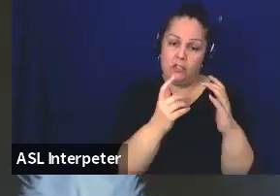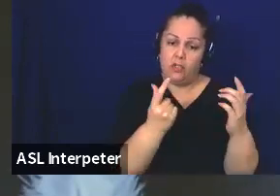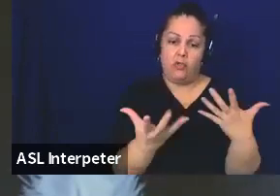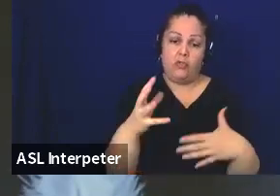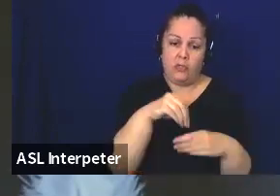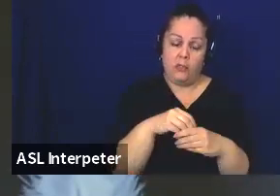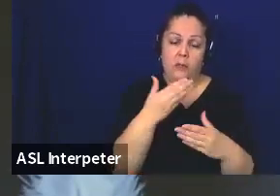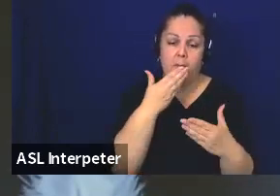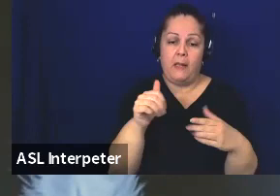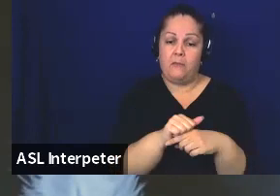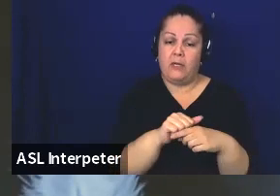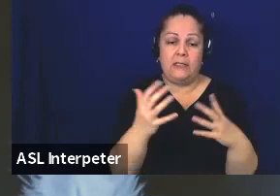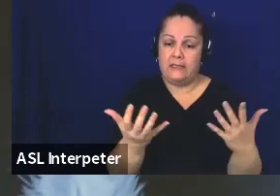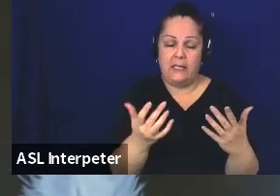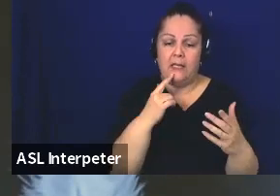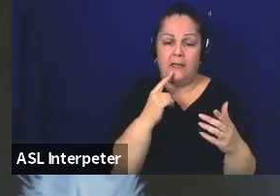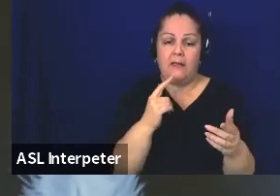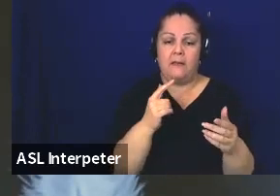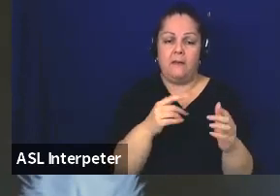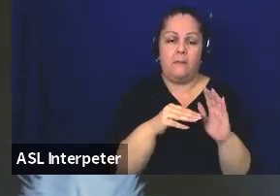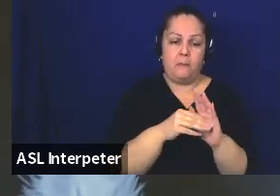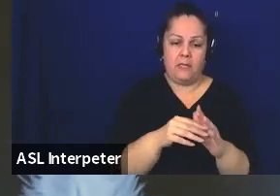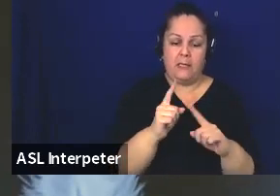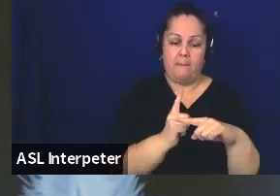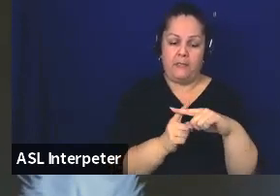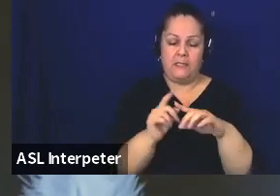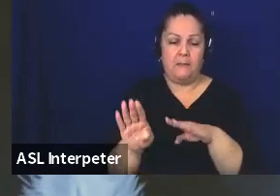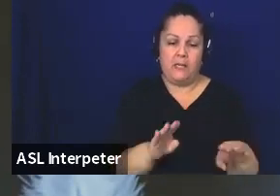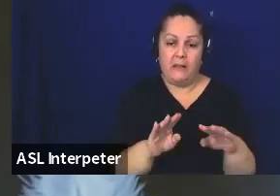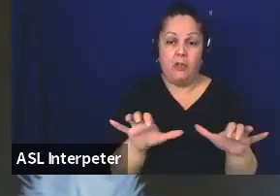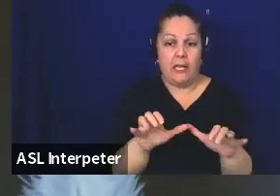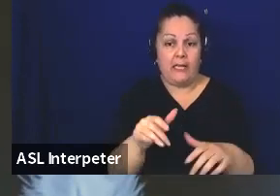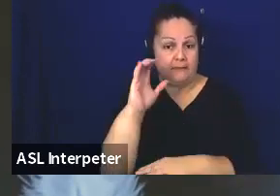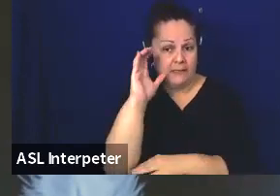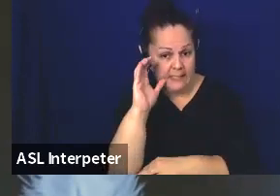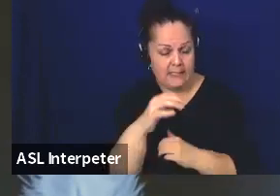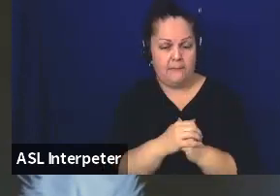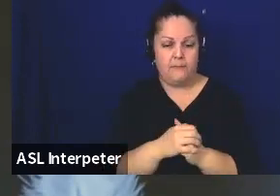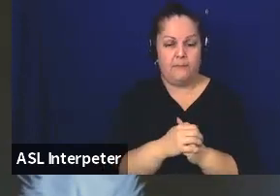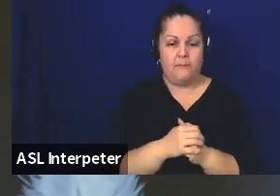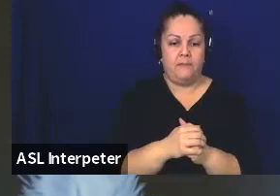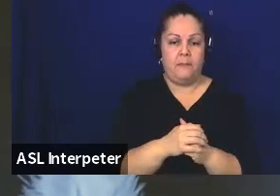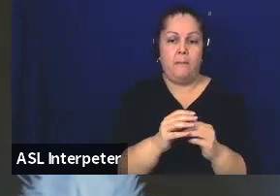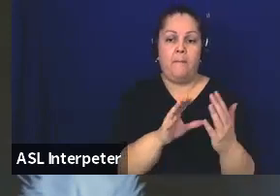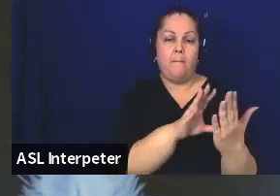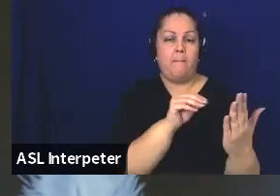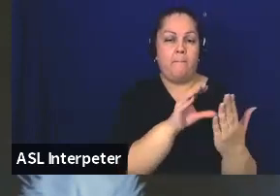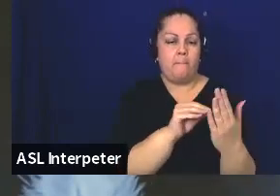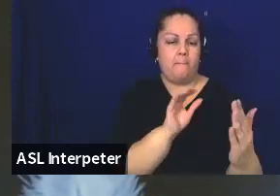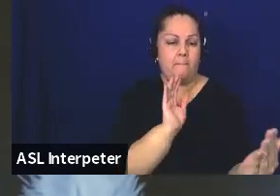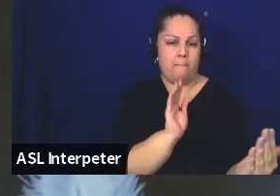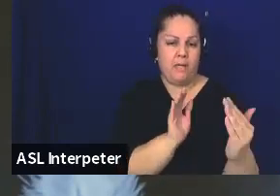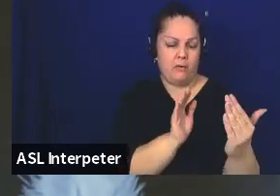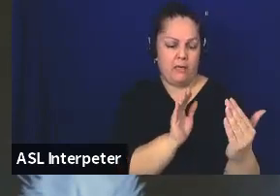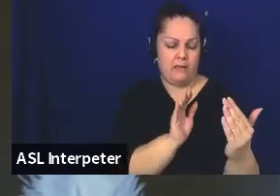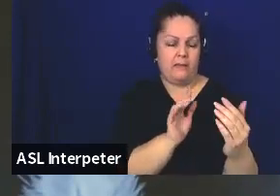best practices such as modeling positive behaviors, such as active listening, mirroring the language the individual